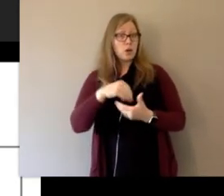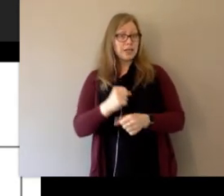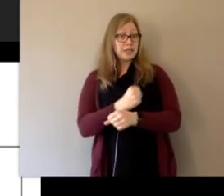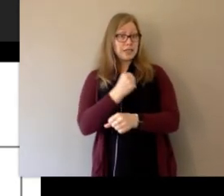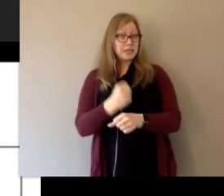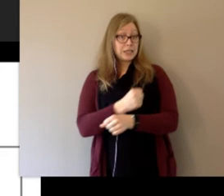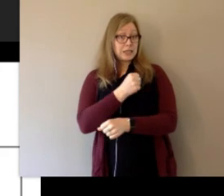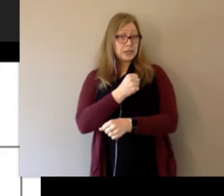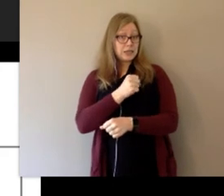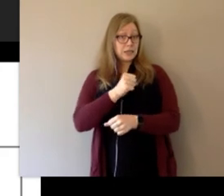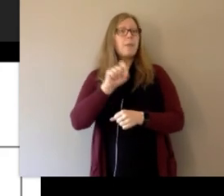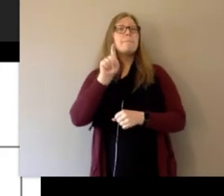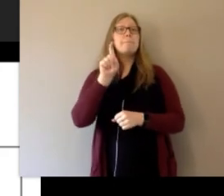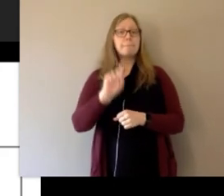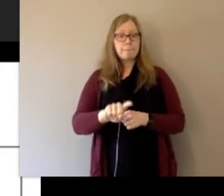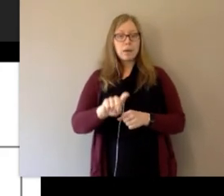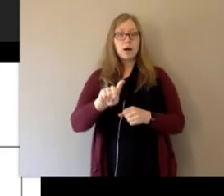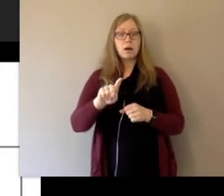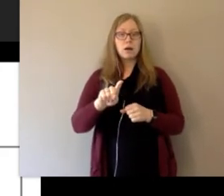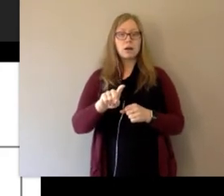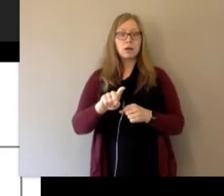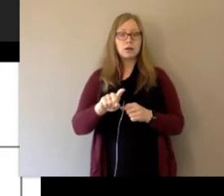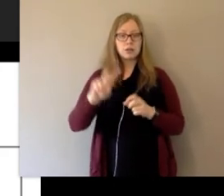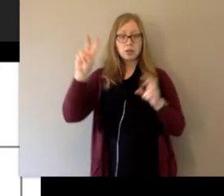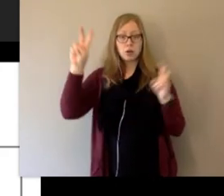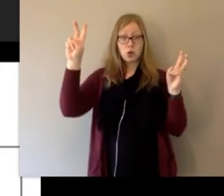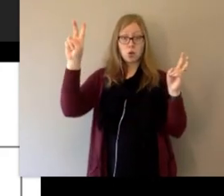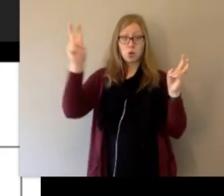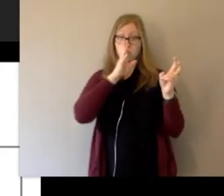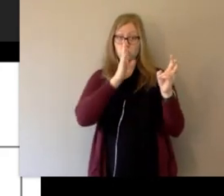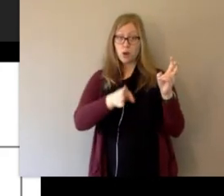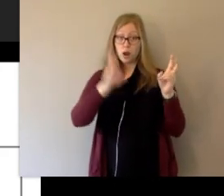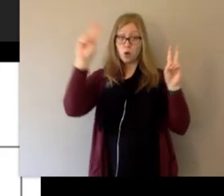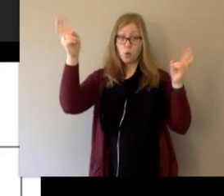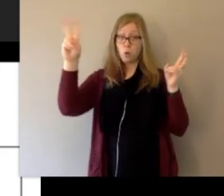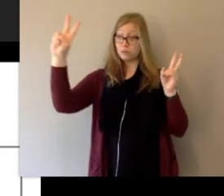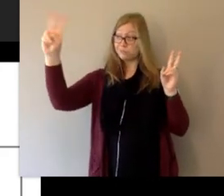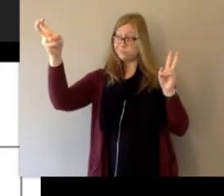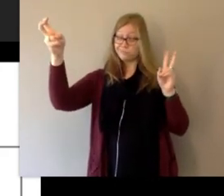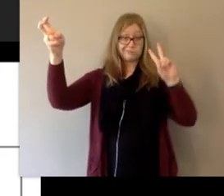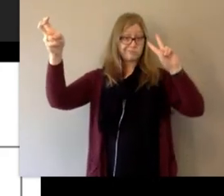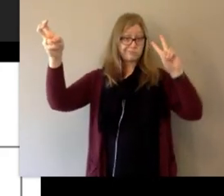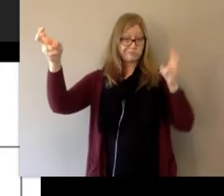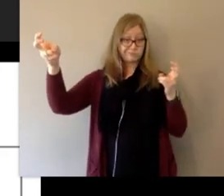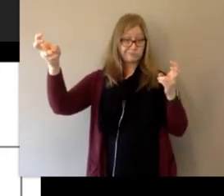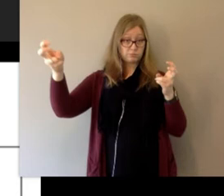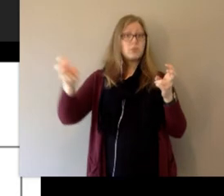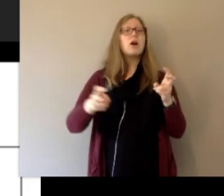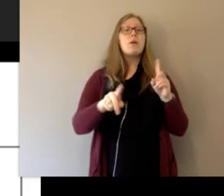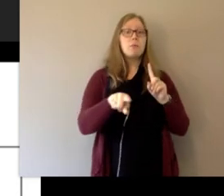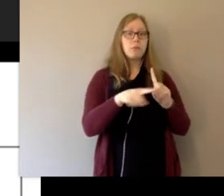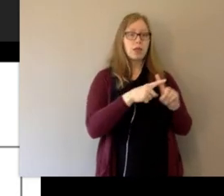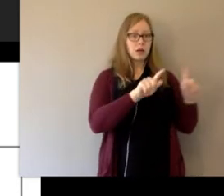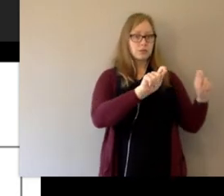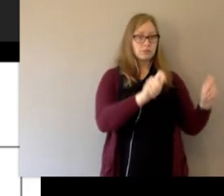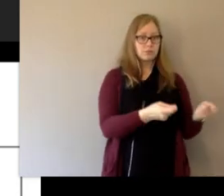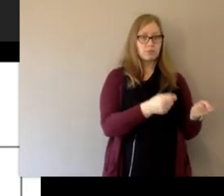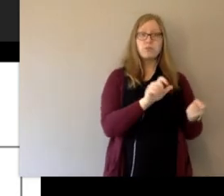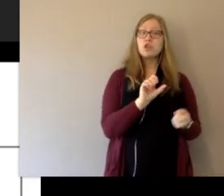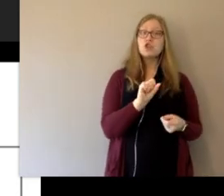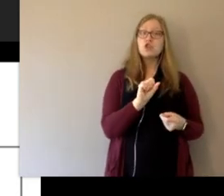to make sure that you are putting it as a direct quote inside quotation marks and including the source along with